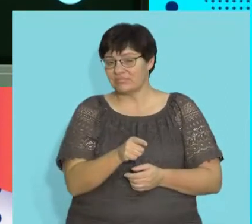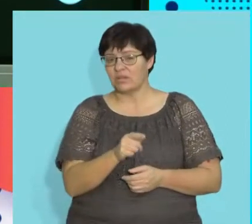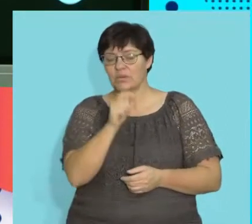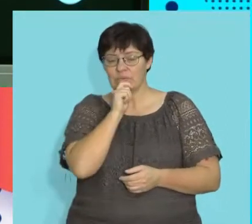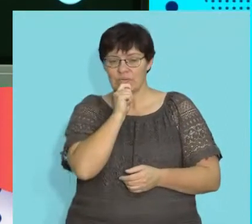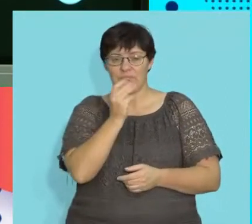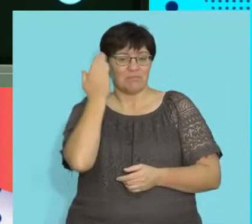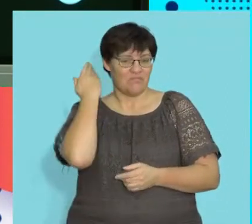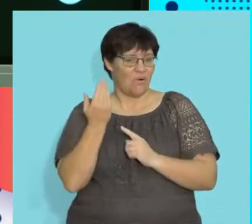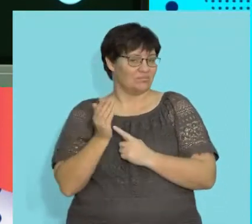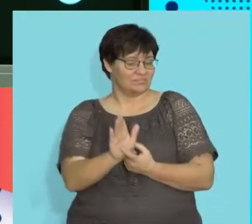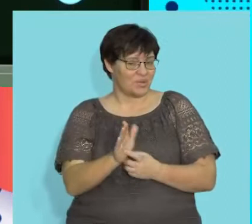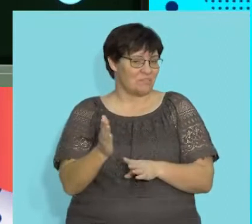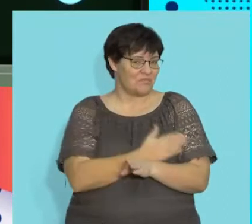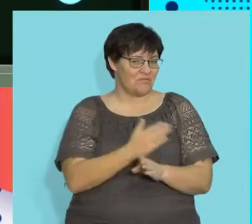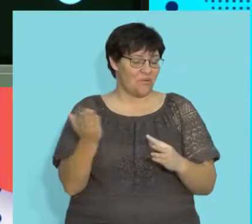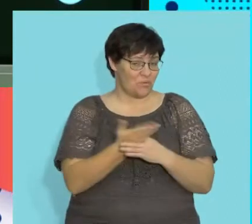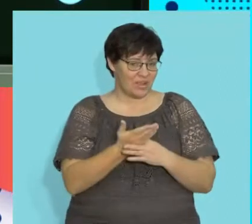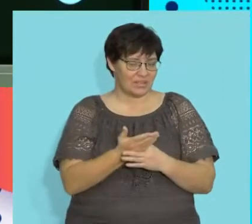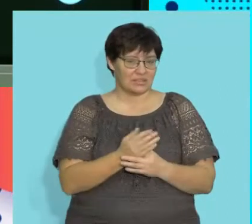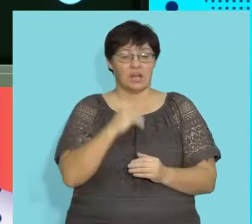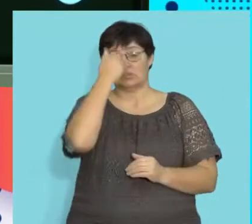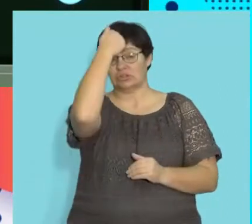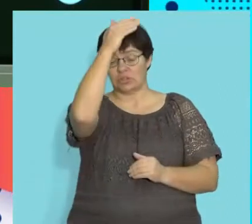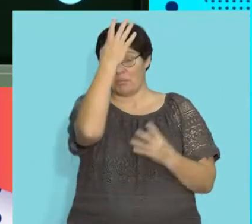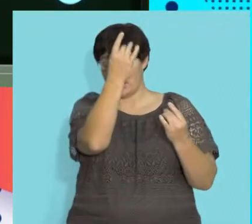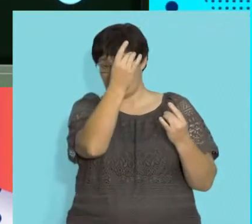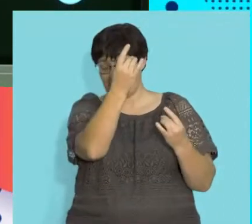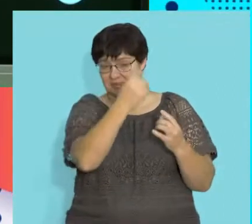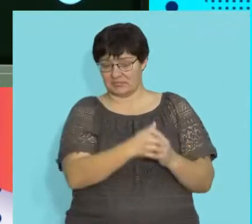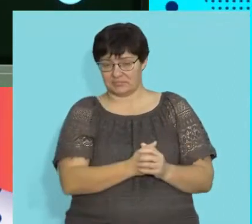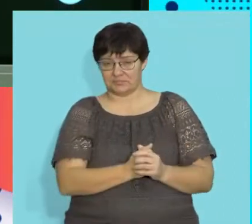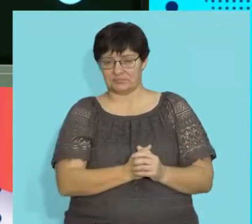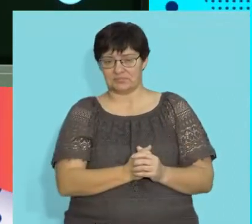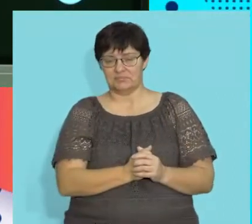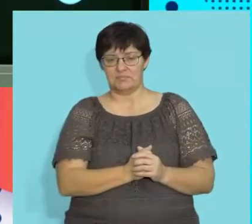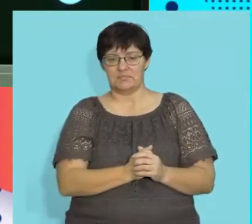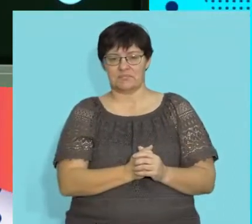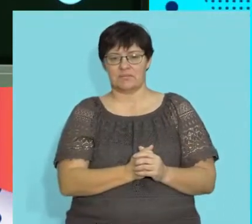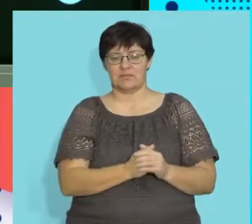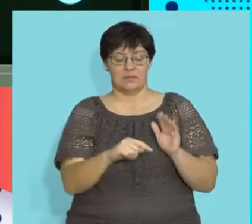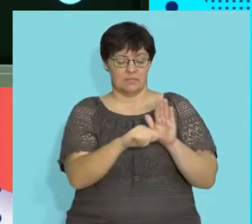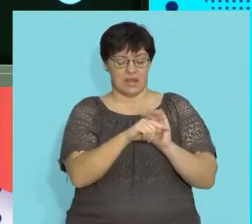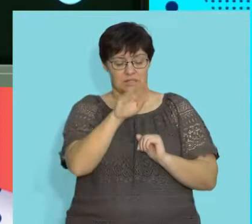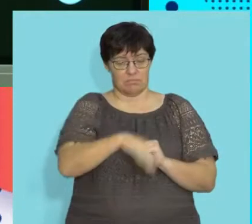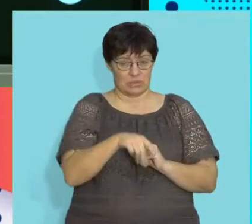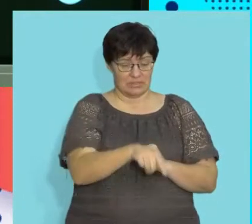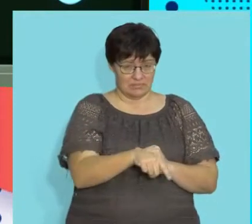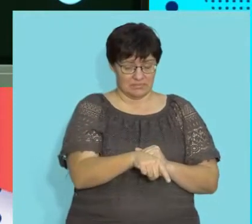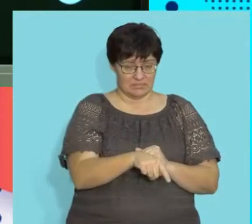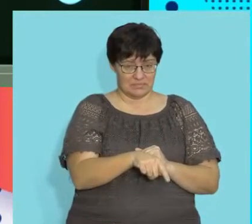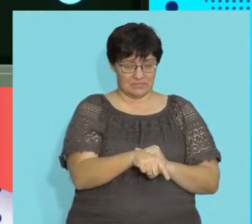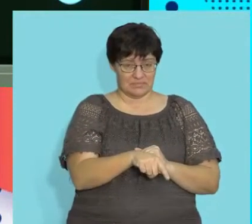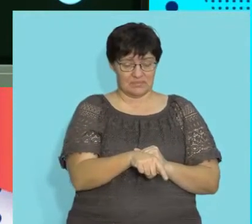we're going to use the trick that I told you before the break, where we take the top number, the number on top of the sigma, minus the